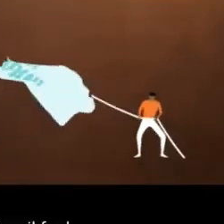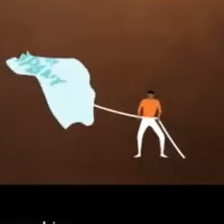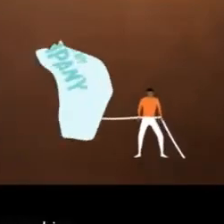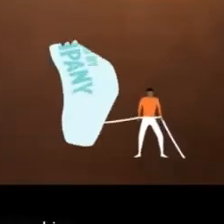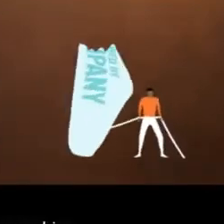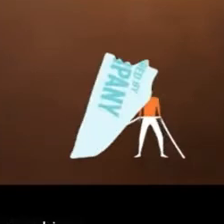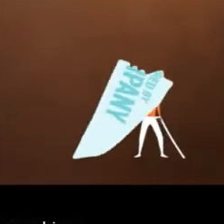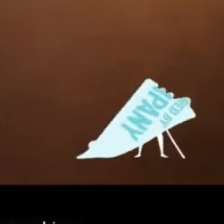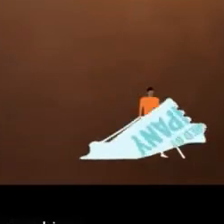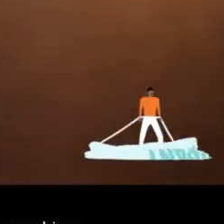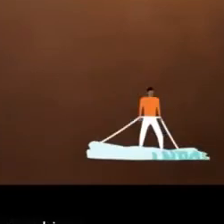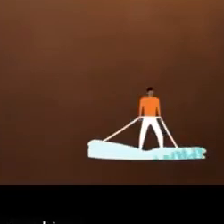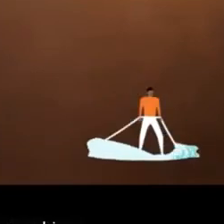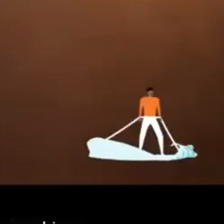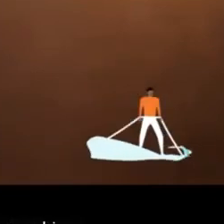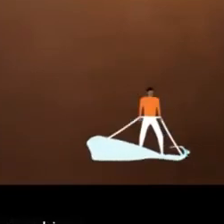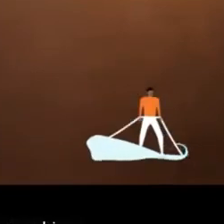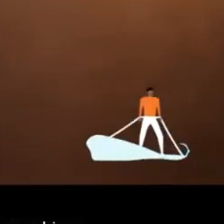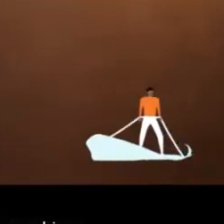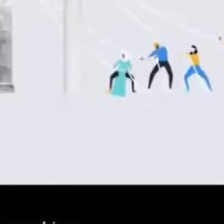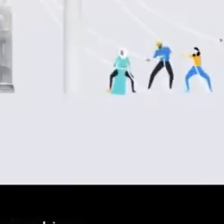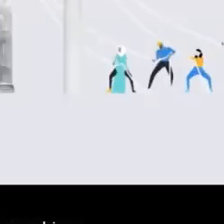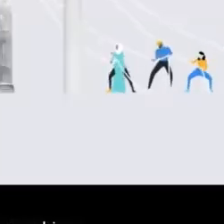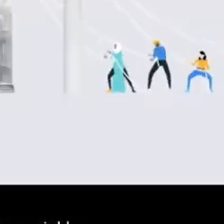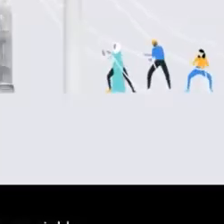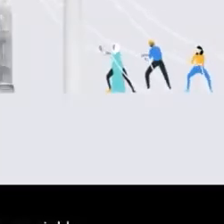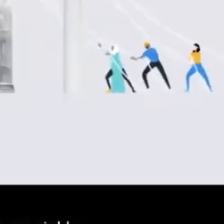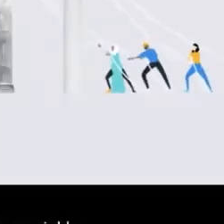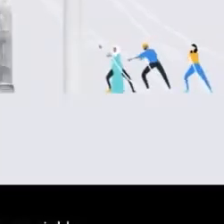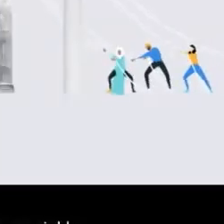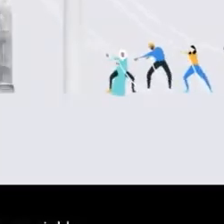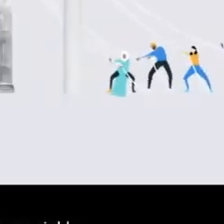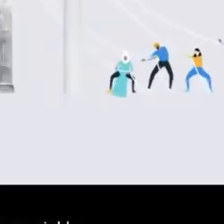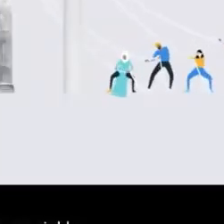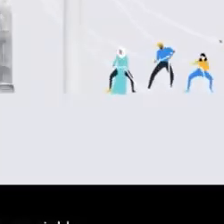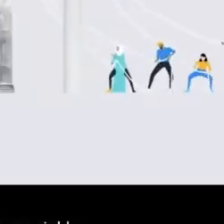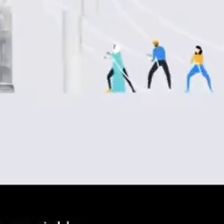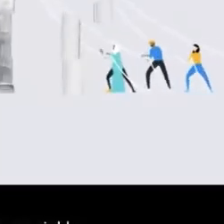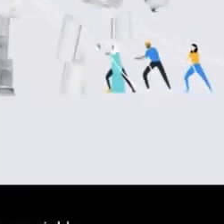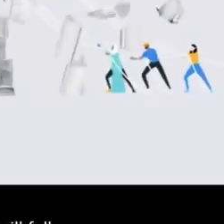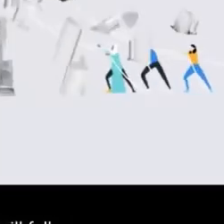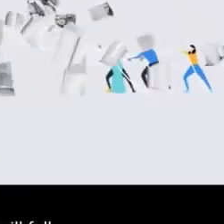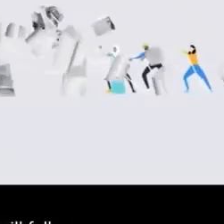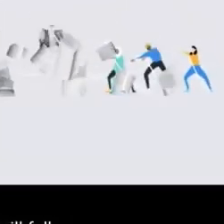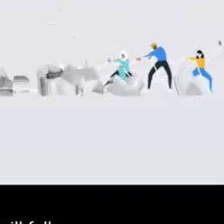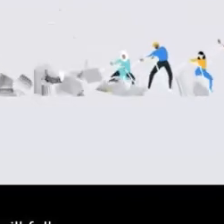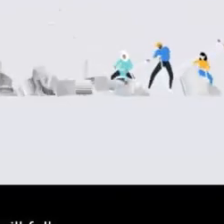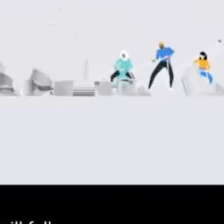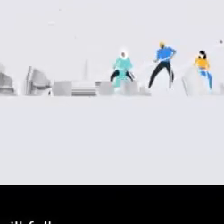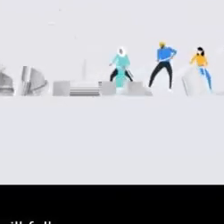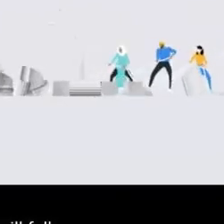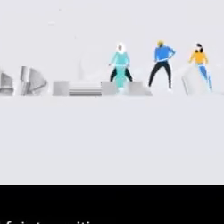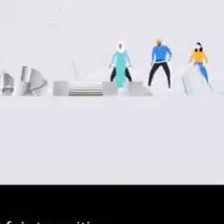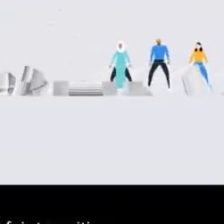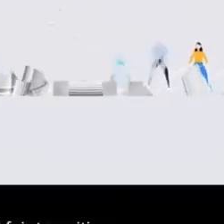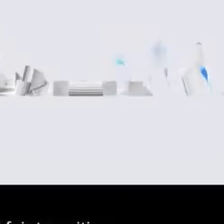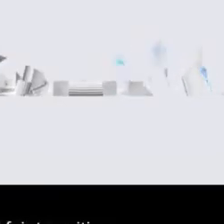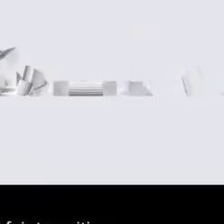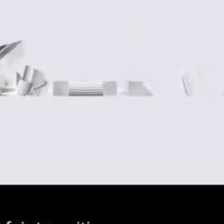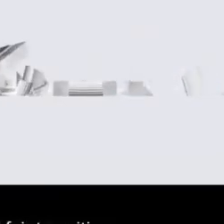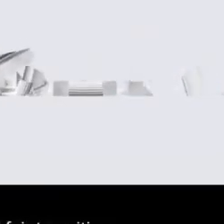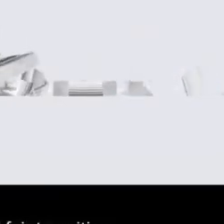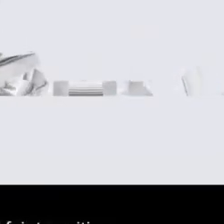fossil fuels and refuse their tainted sponsorships. Now imagine how much more quickly those pillars of support will fall if